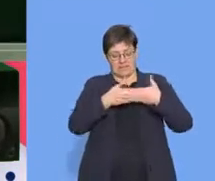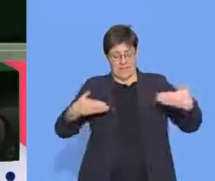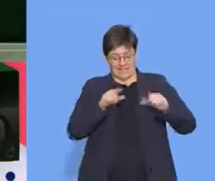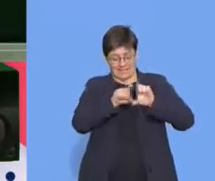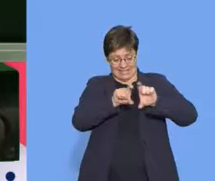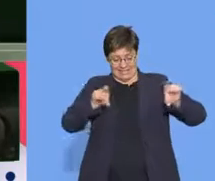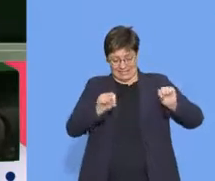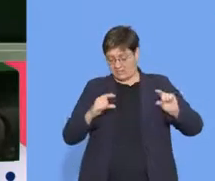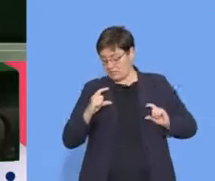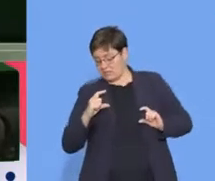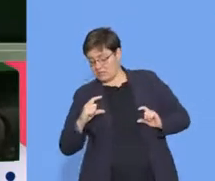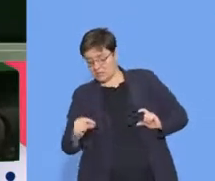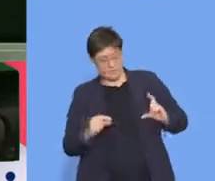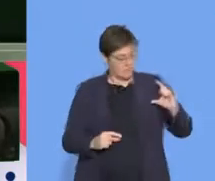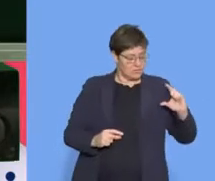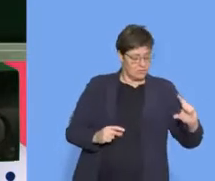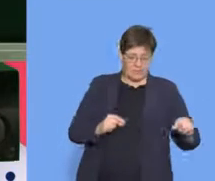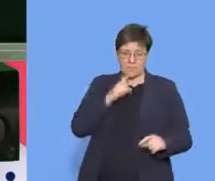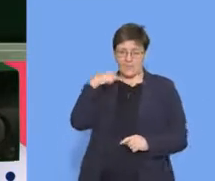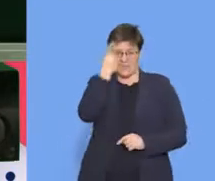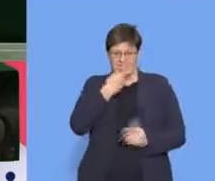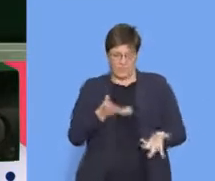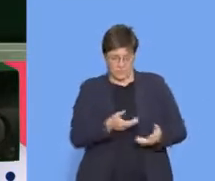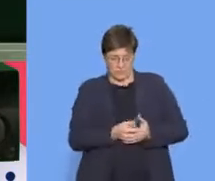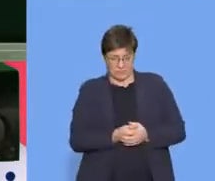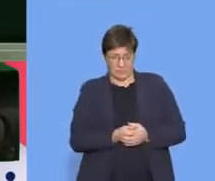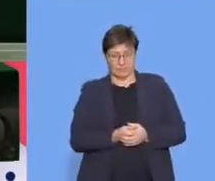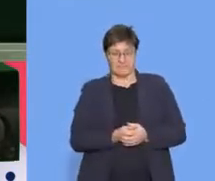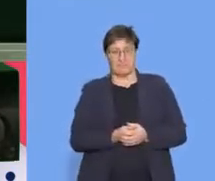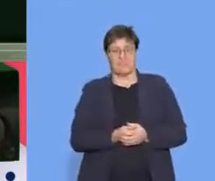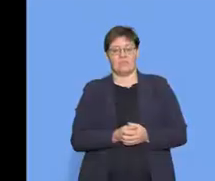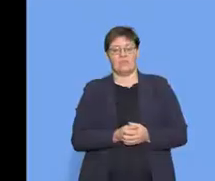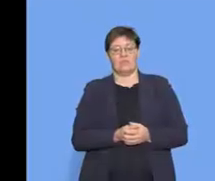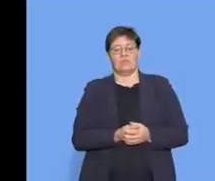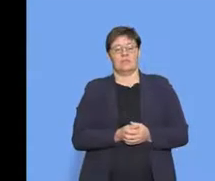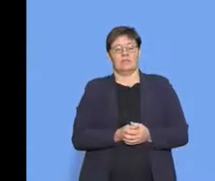of that object. Let's go to the next slide.